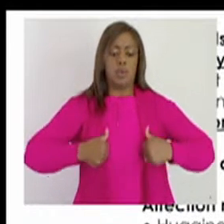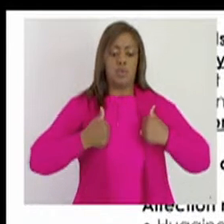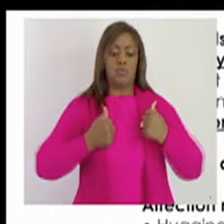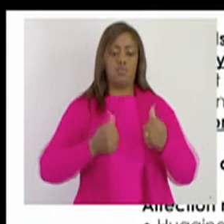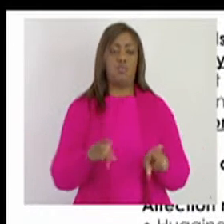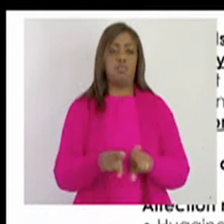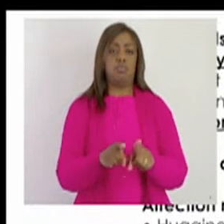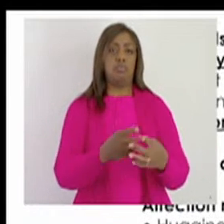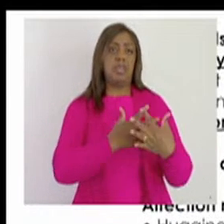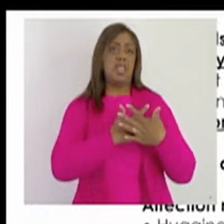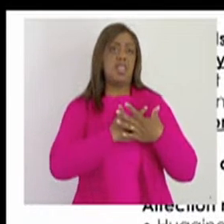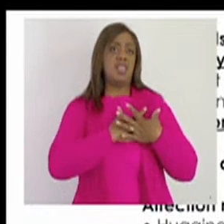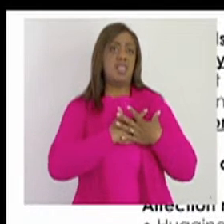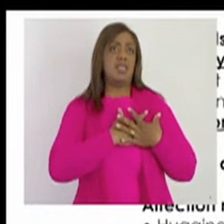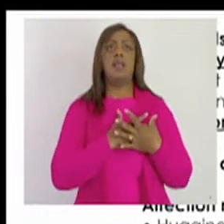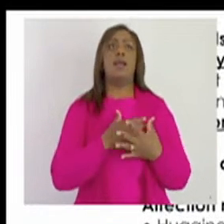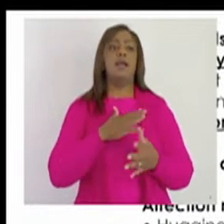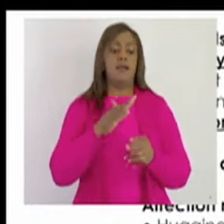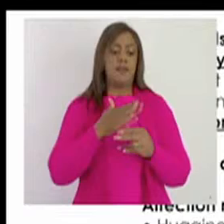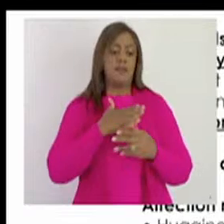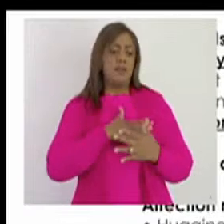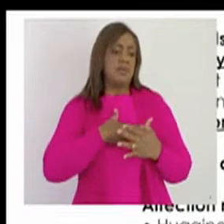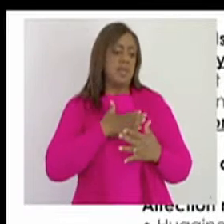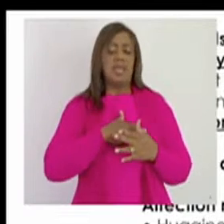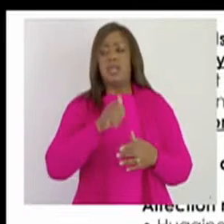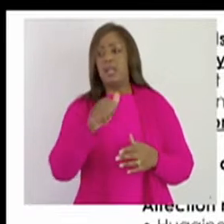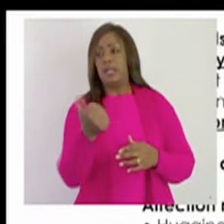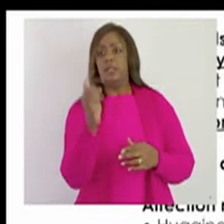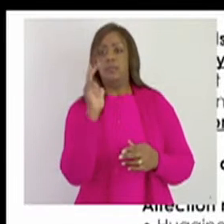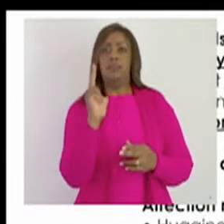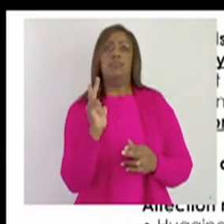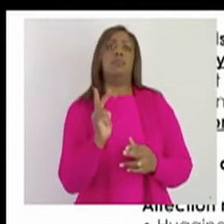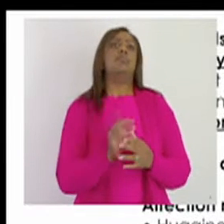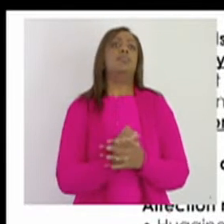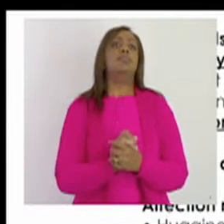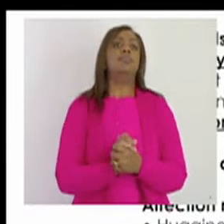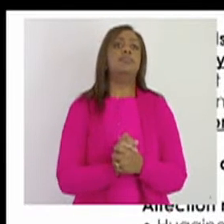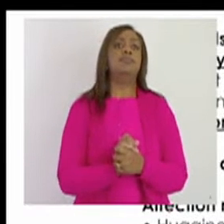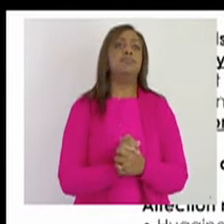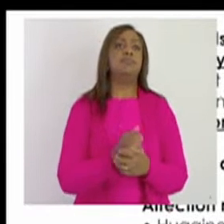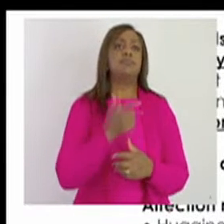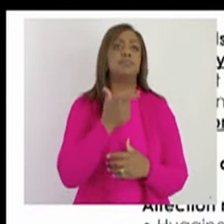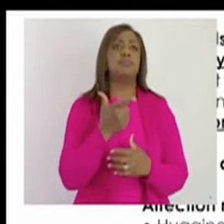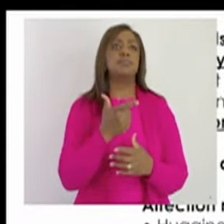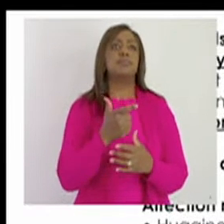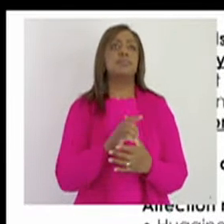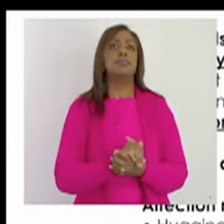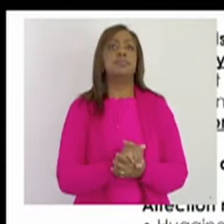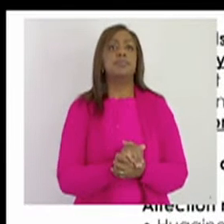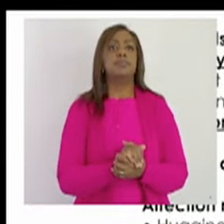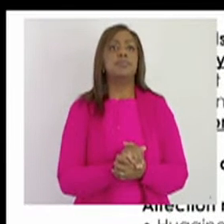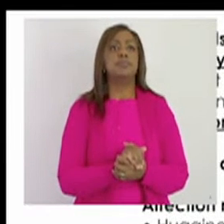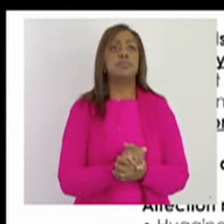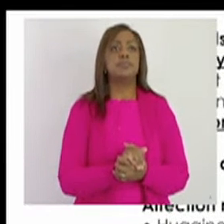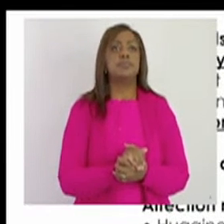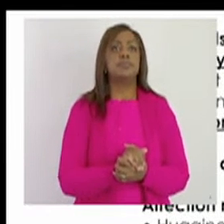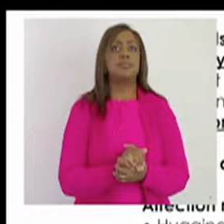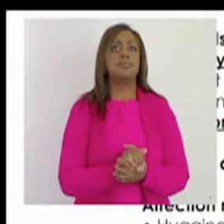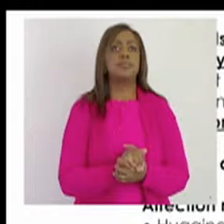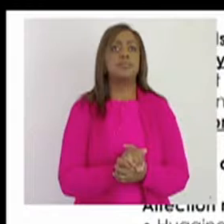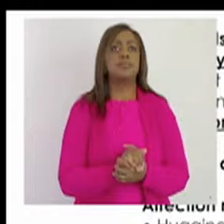is a friendly or a loving feeling toward people around you. Thank you. Then, as it says, our